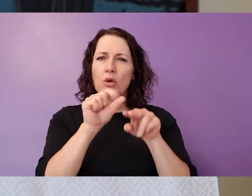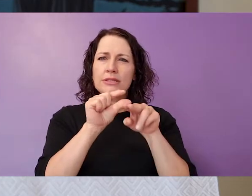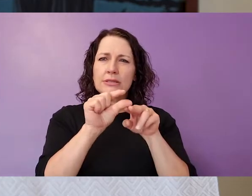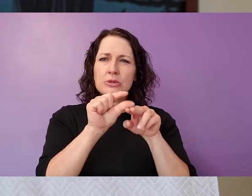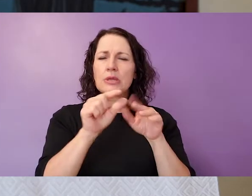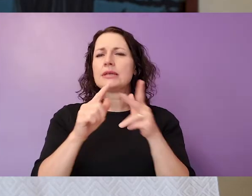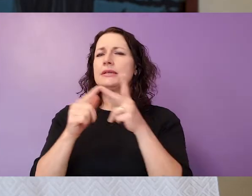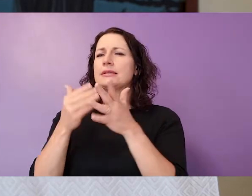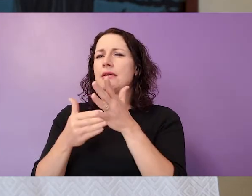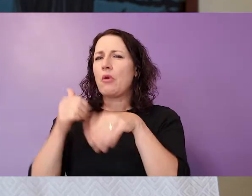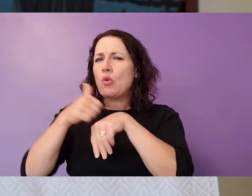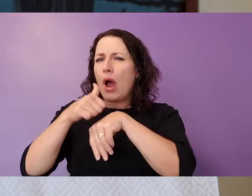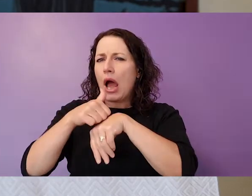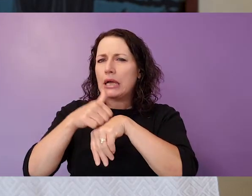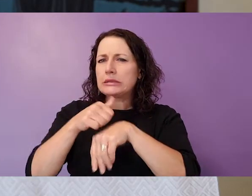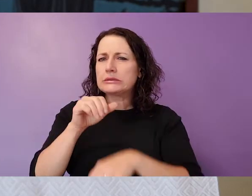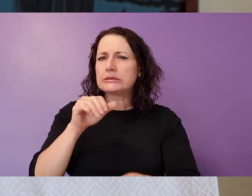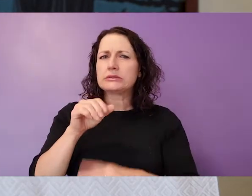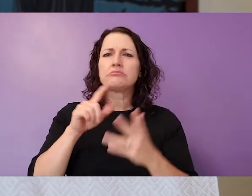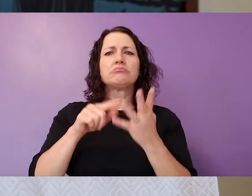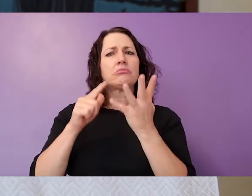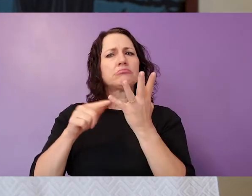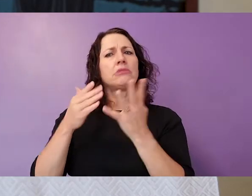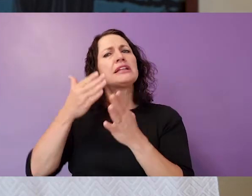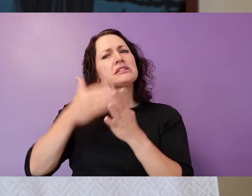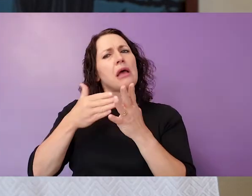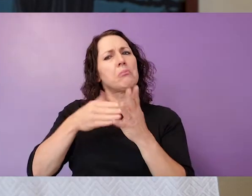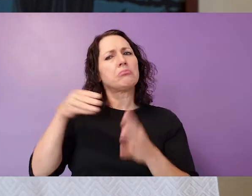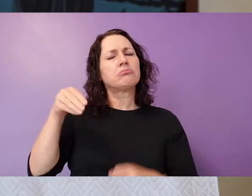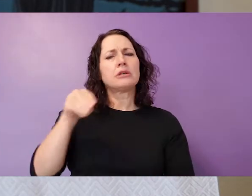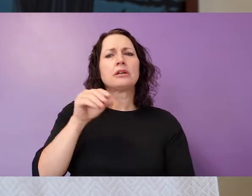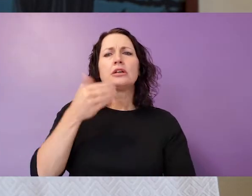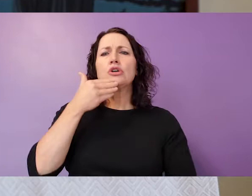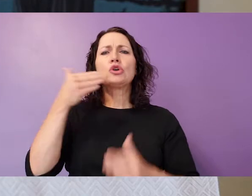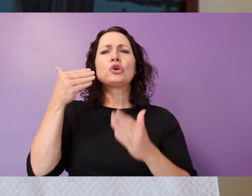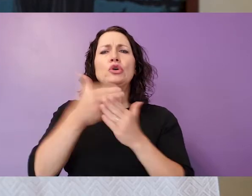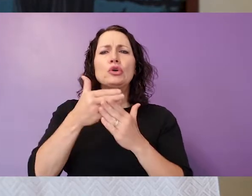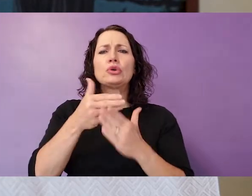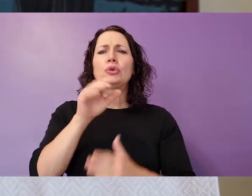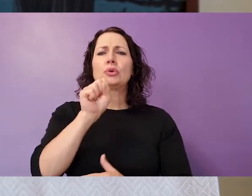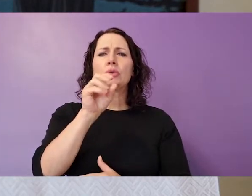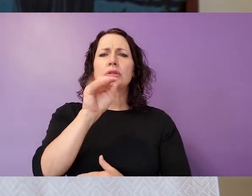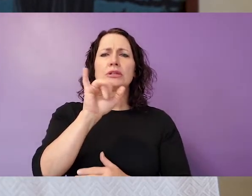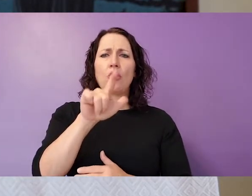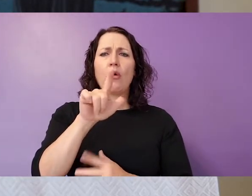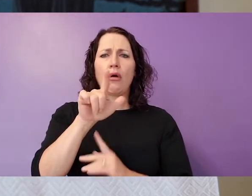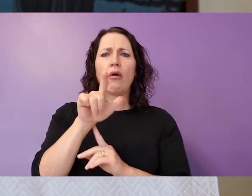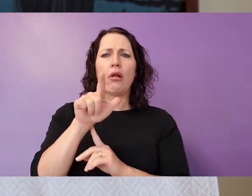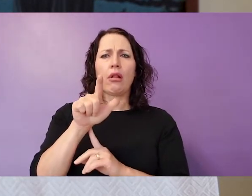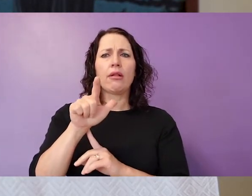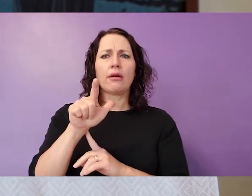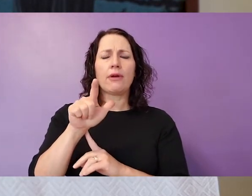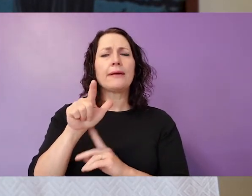fell upon rocky soil, and some upon good soil. It's a great gospel